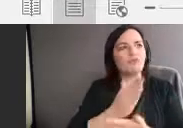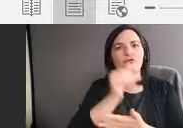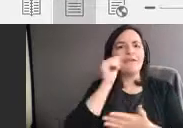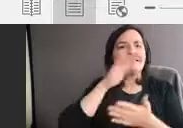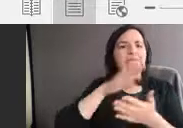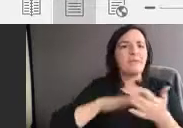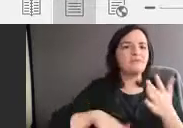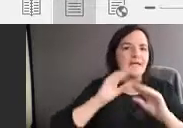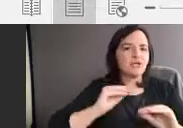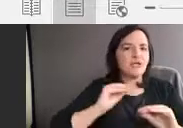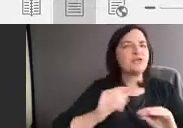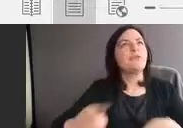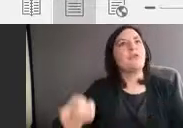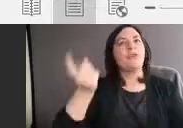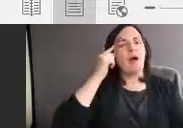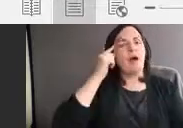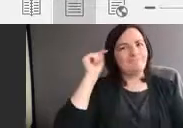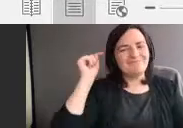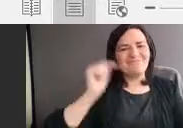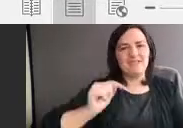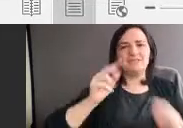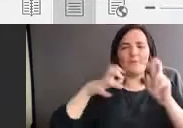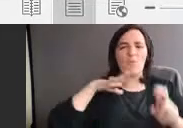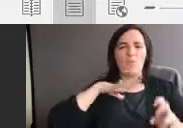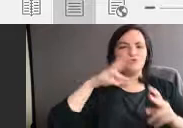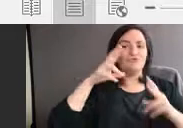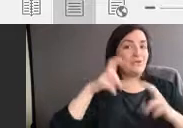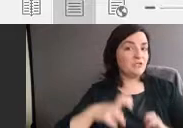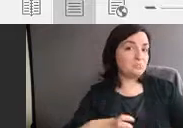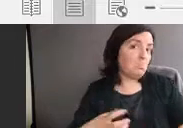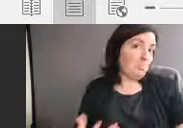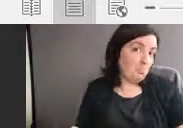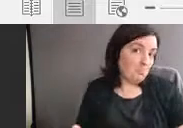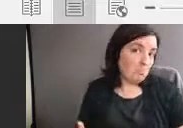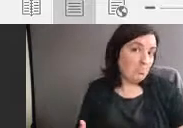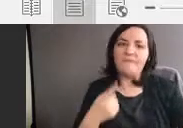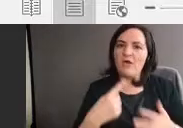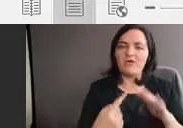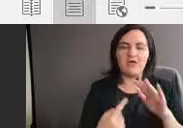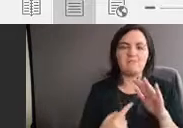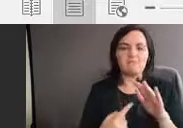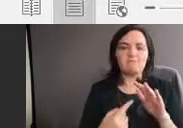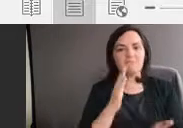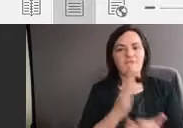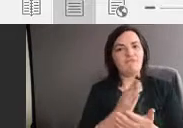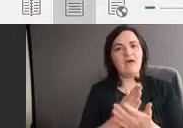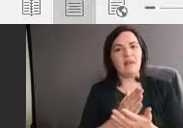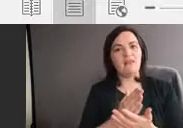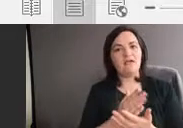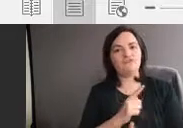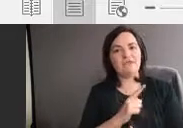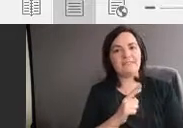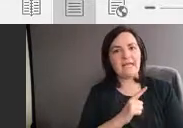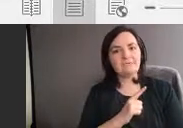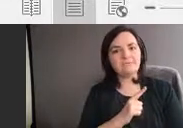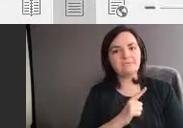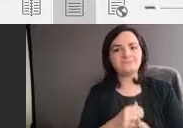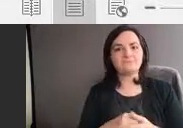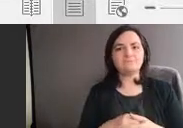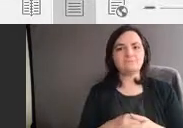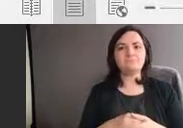And that's a really valid reason. So your own experiences in education may have made you think about a particular aspect